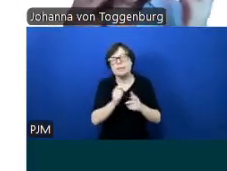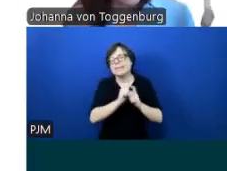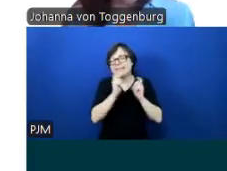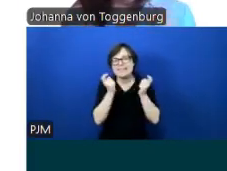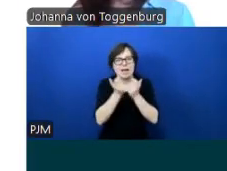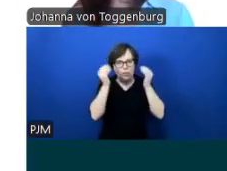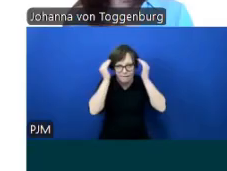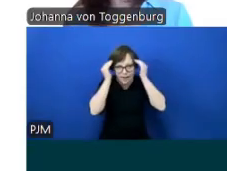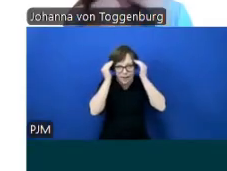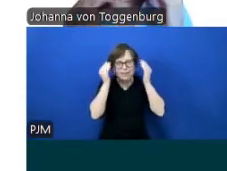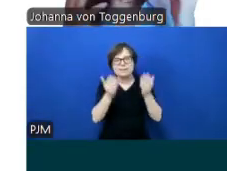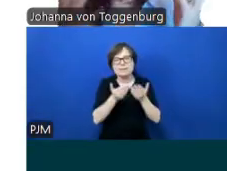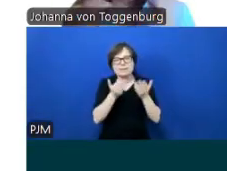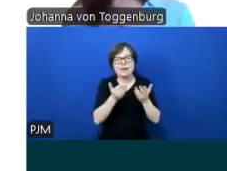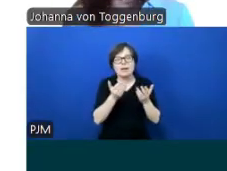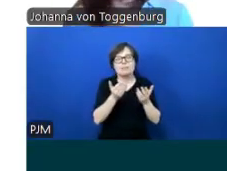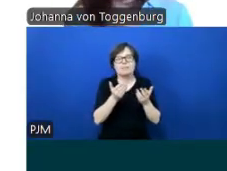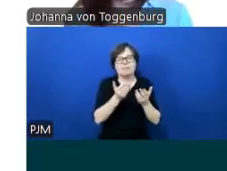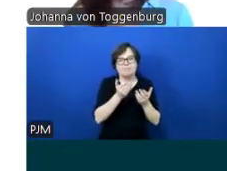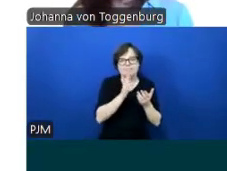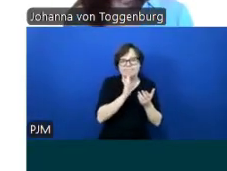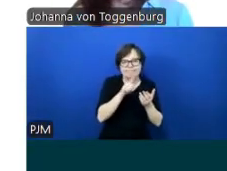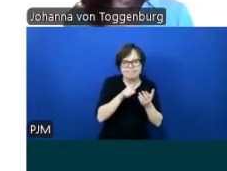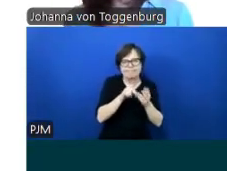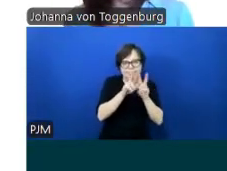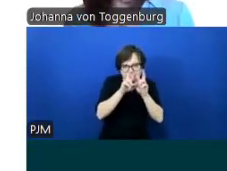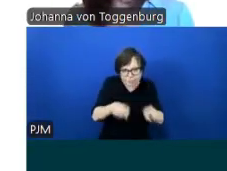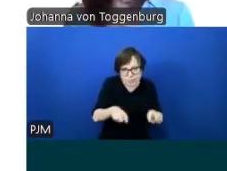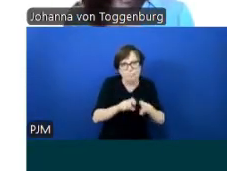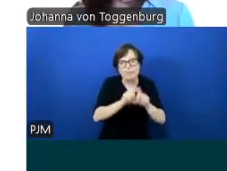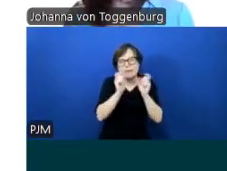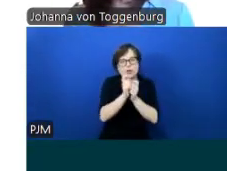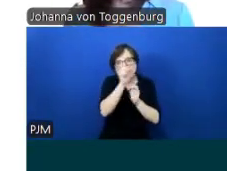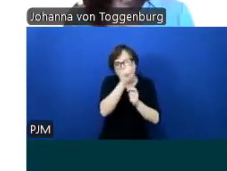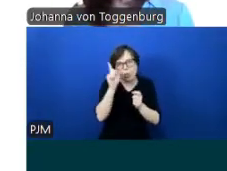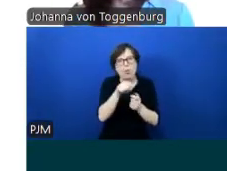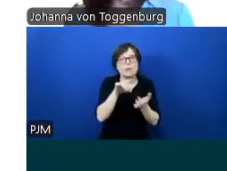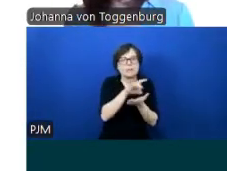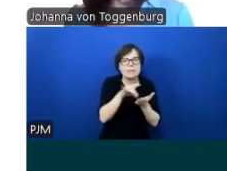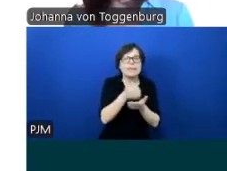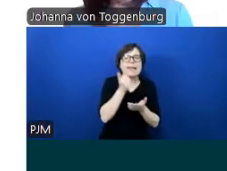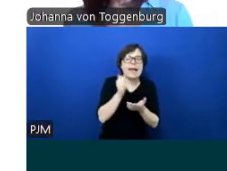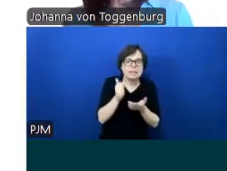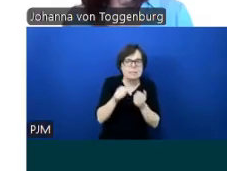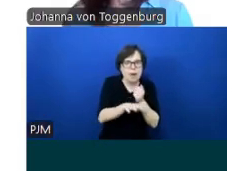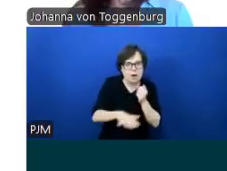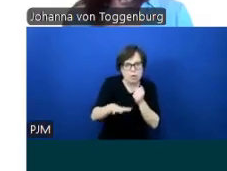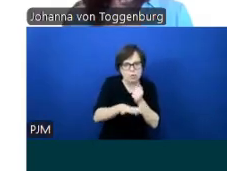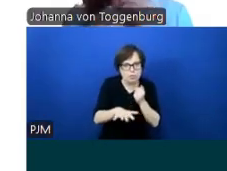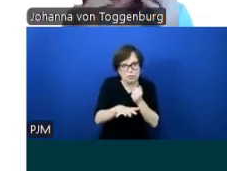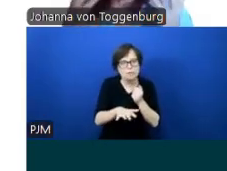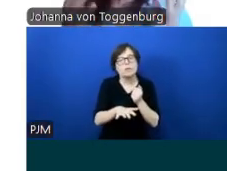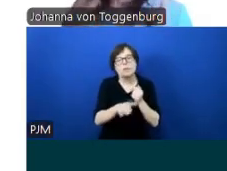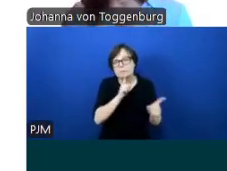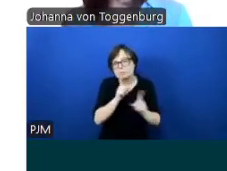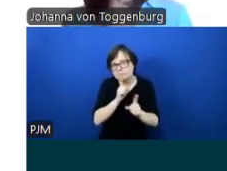the staff of the municipality and other people focusing on the municipality have. But